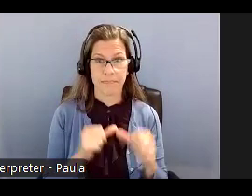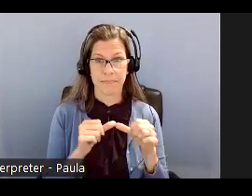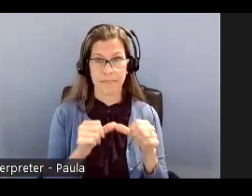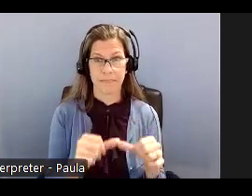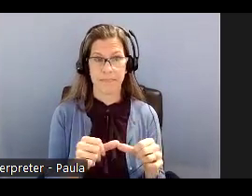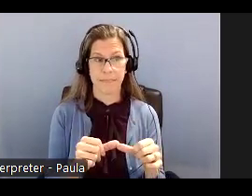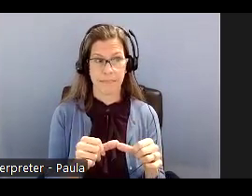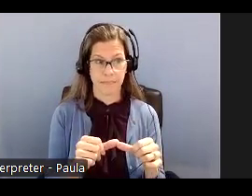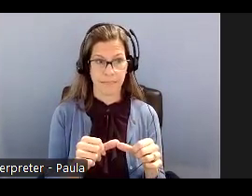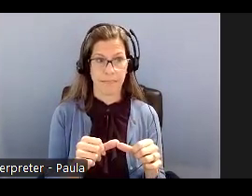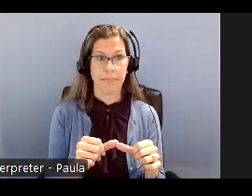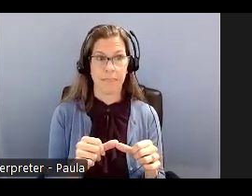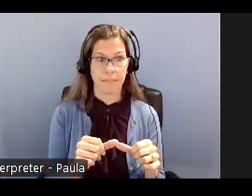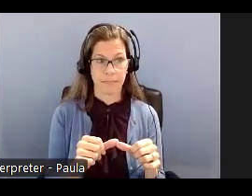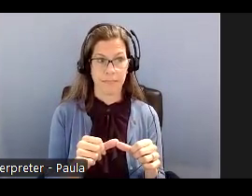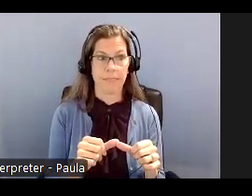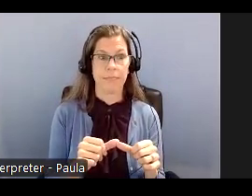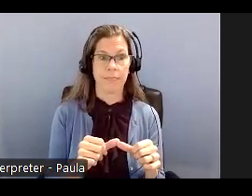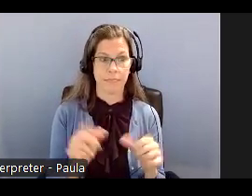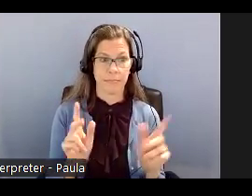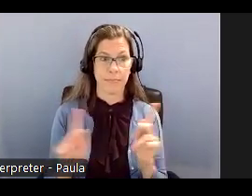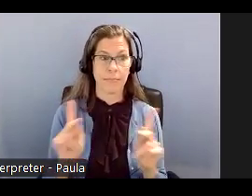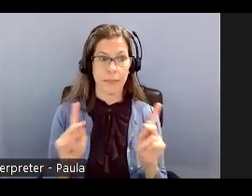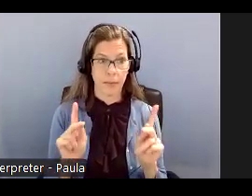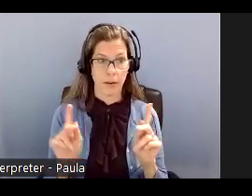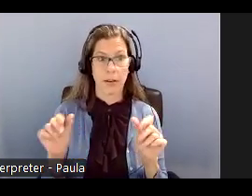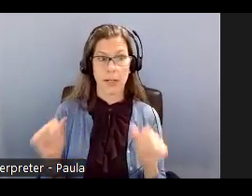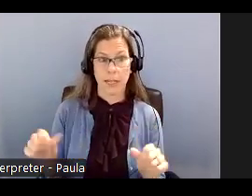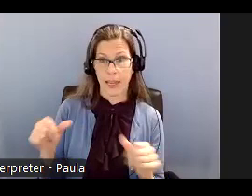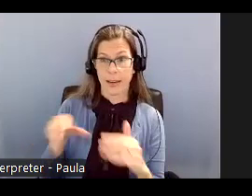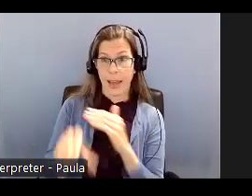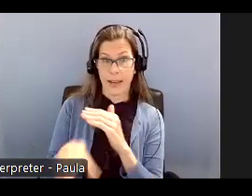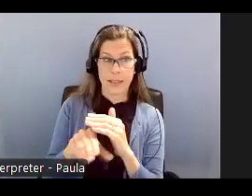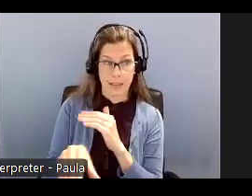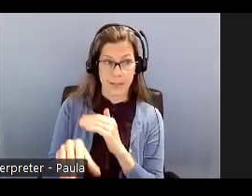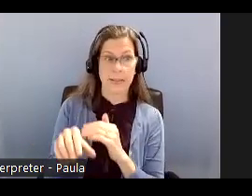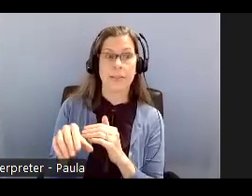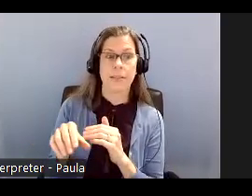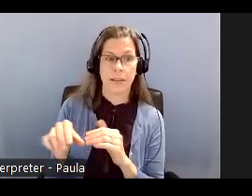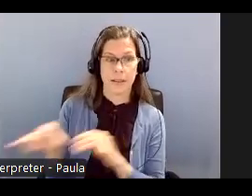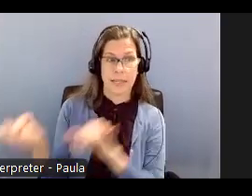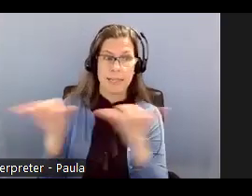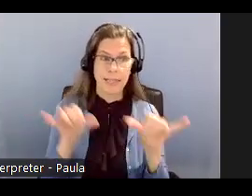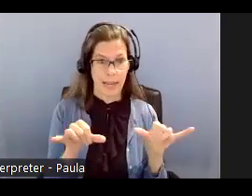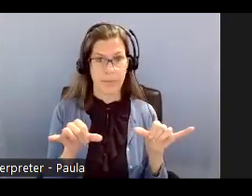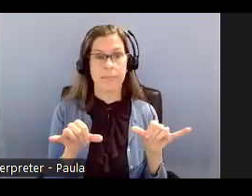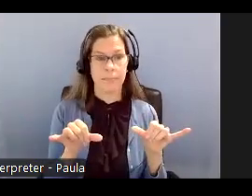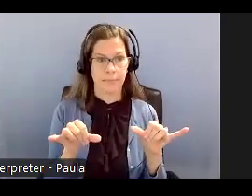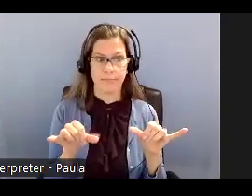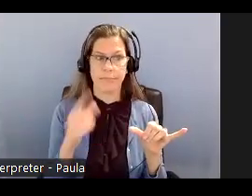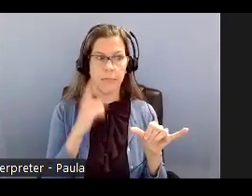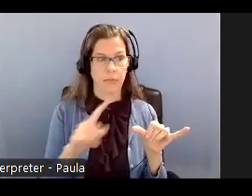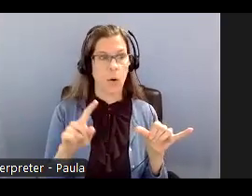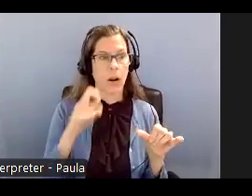they will be able to have access to Apple Health expansion the same exact way that they do for